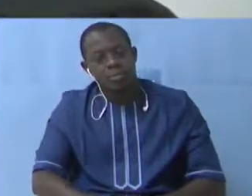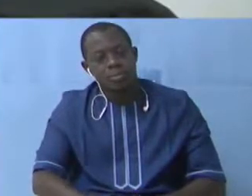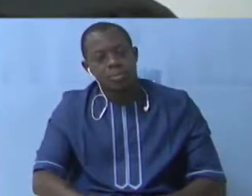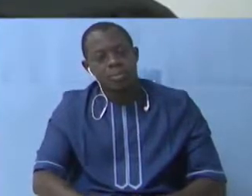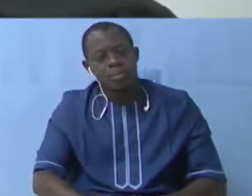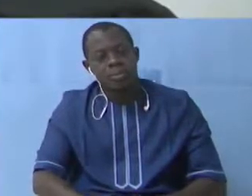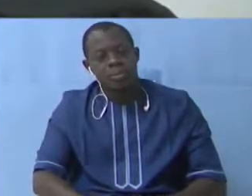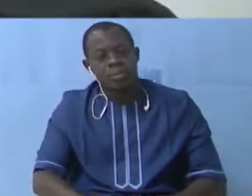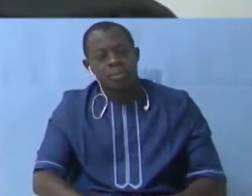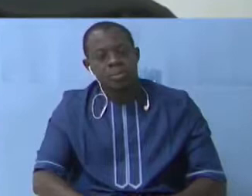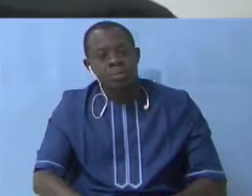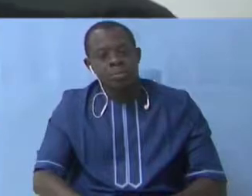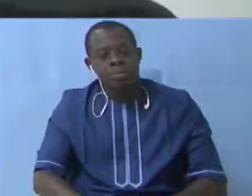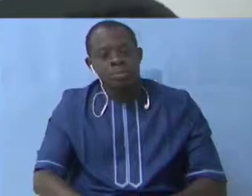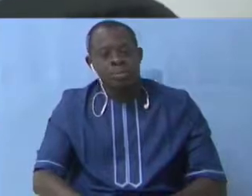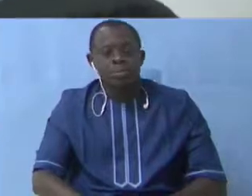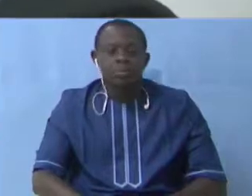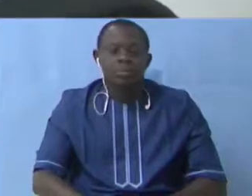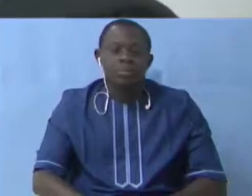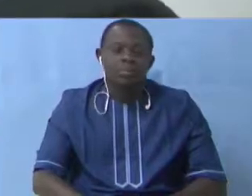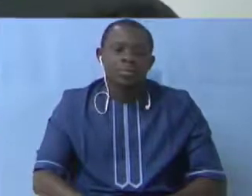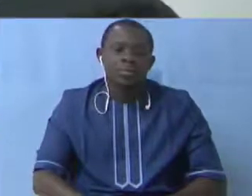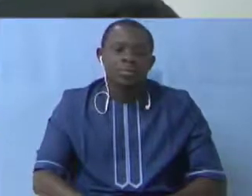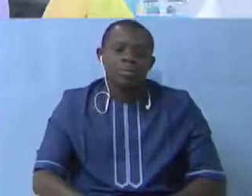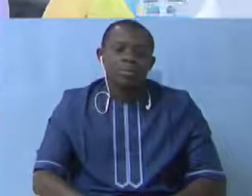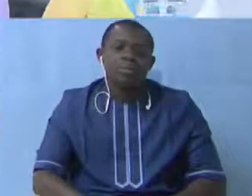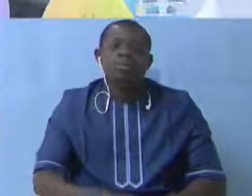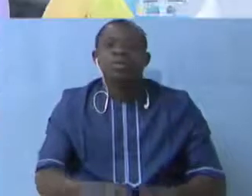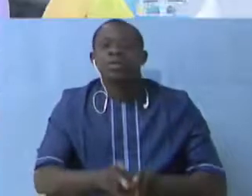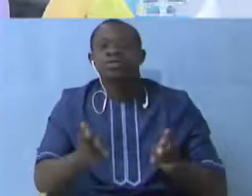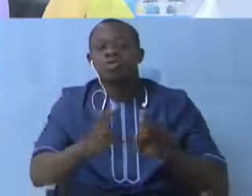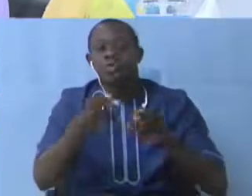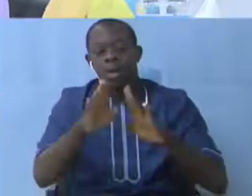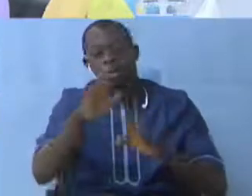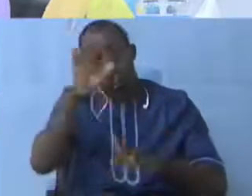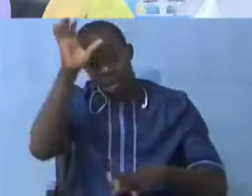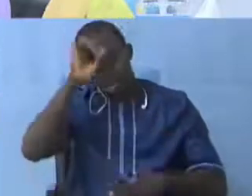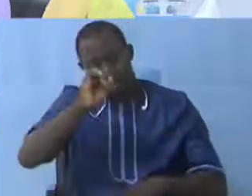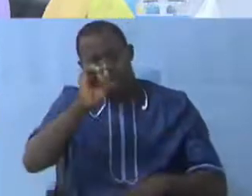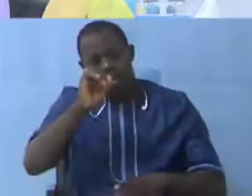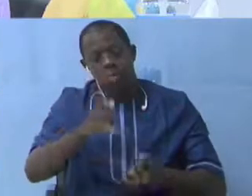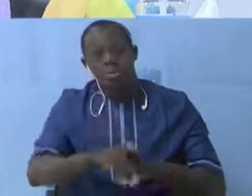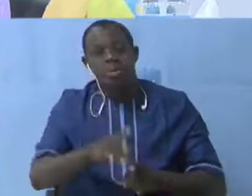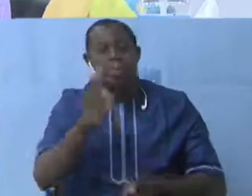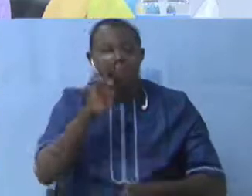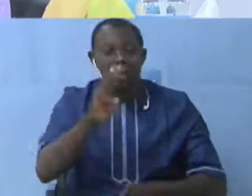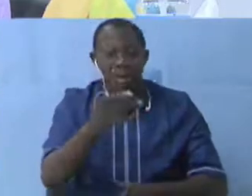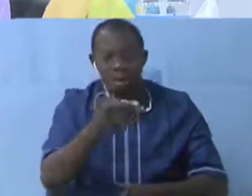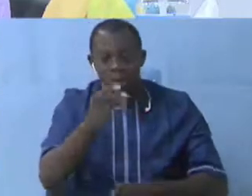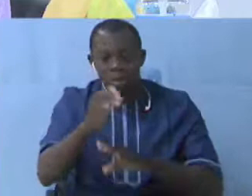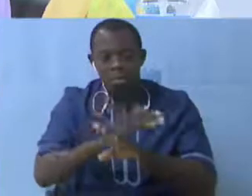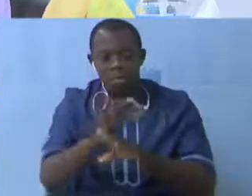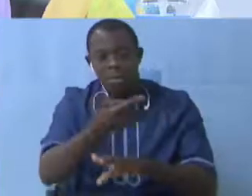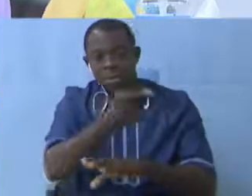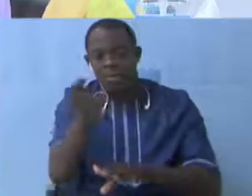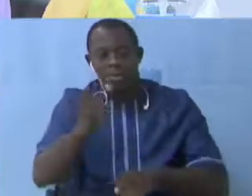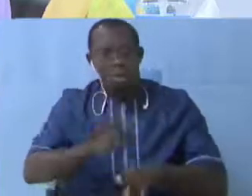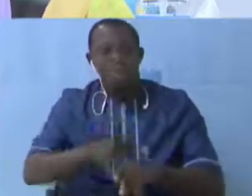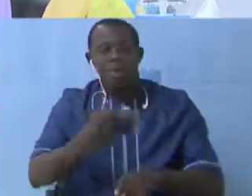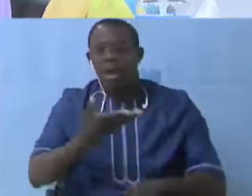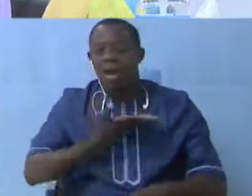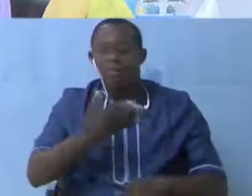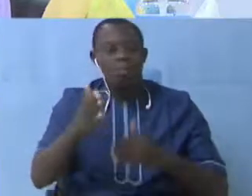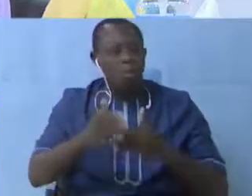So in a nutshell, we've seen that between those periods, there were lots of